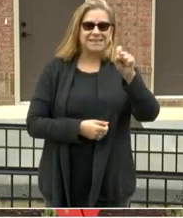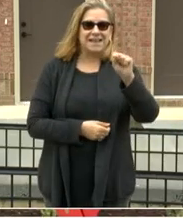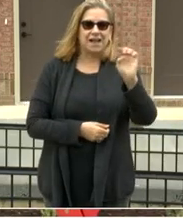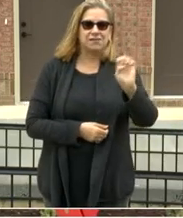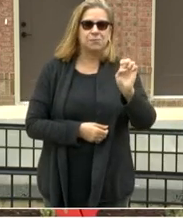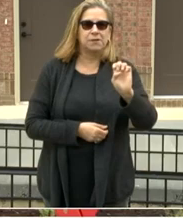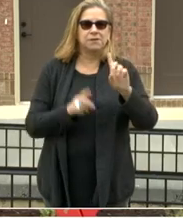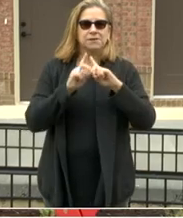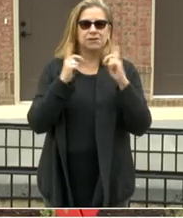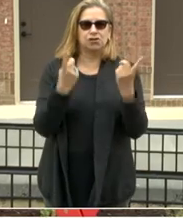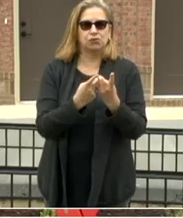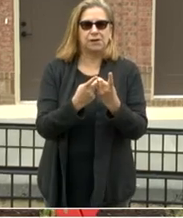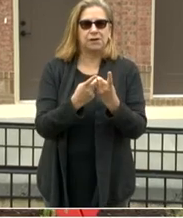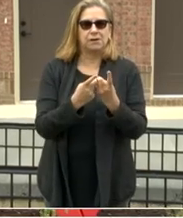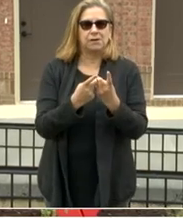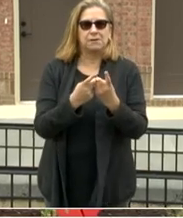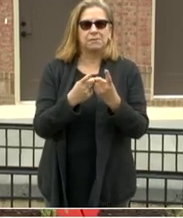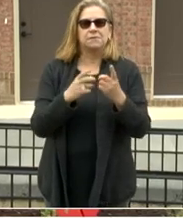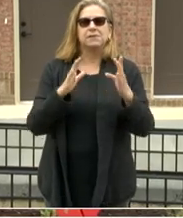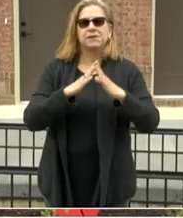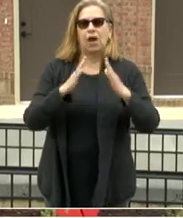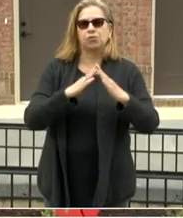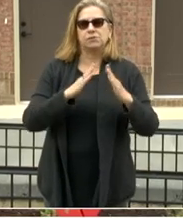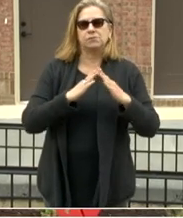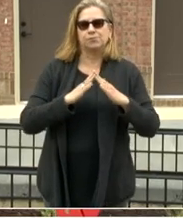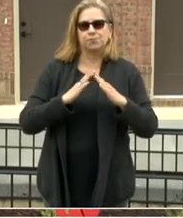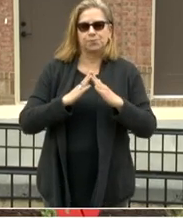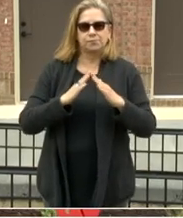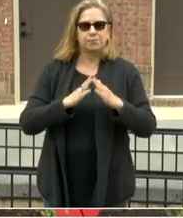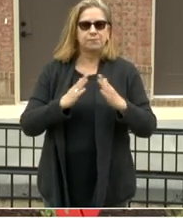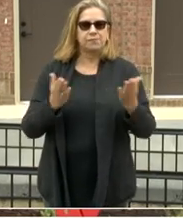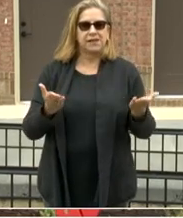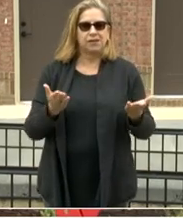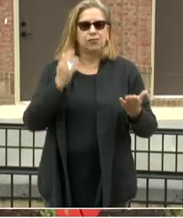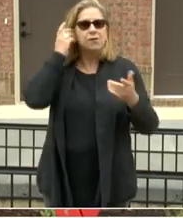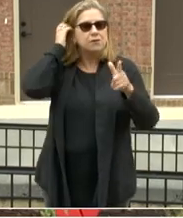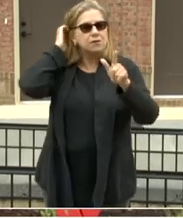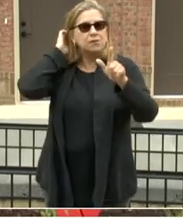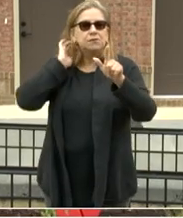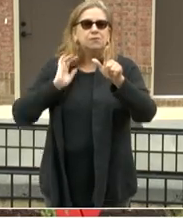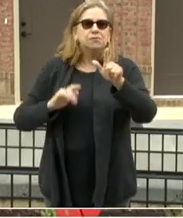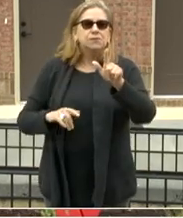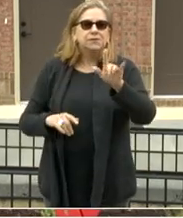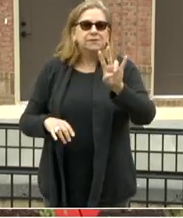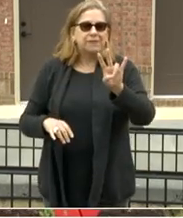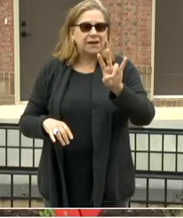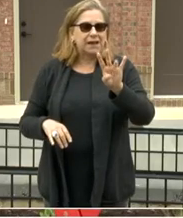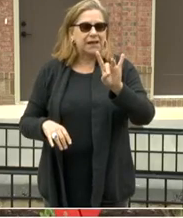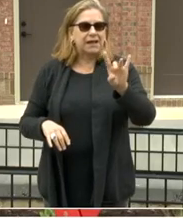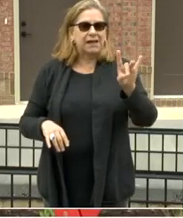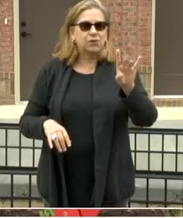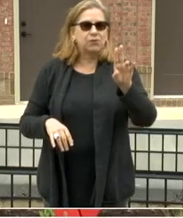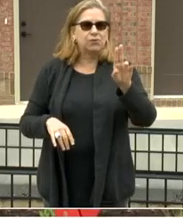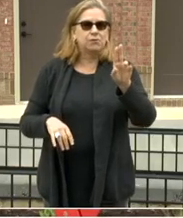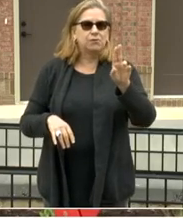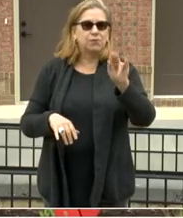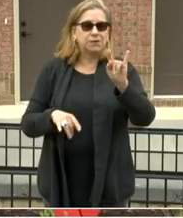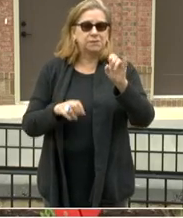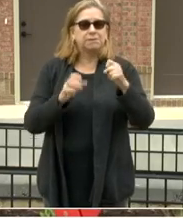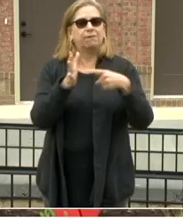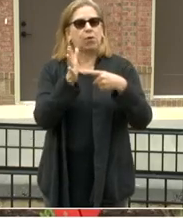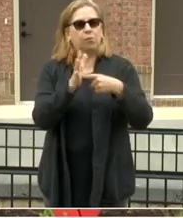88 for-sale units, 27 of them being affordable. And this won't be our last thing to